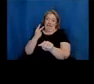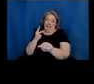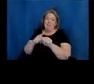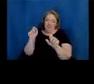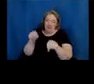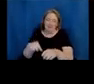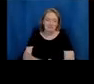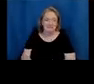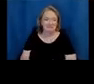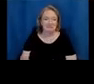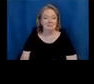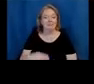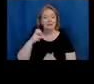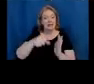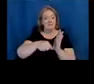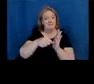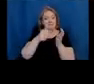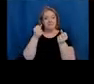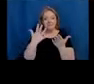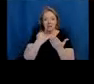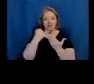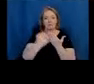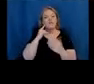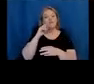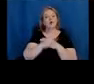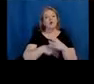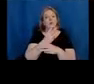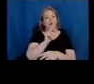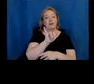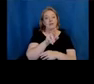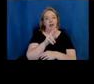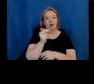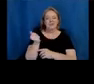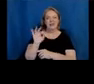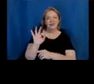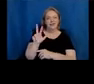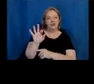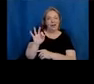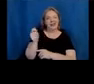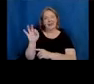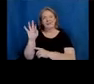of projects for the World's Fair in 1939 and 40 in New York.